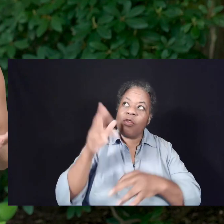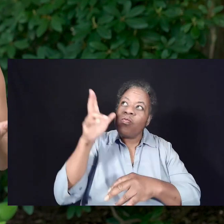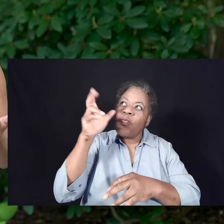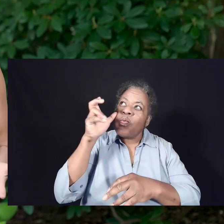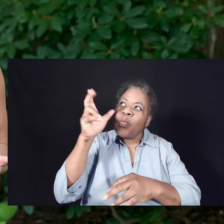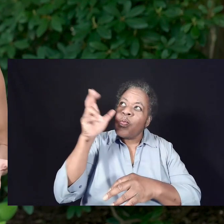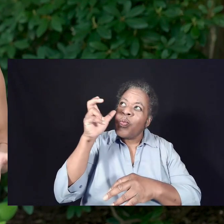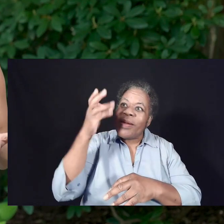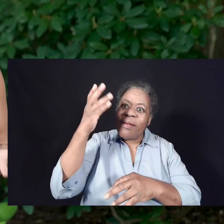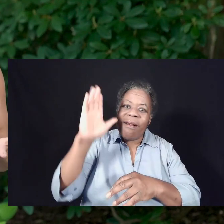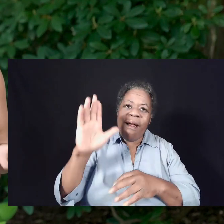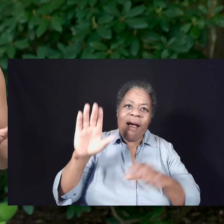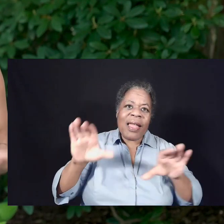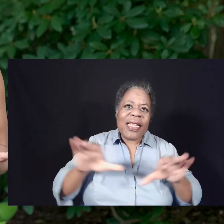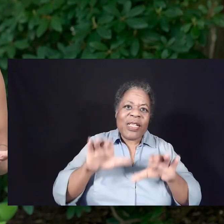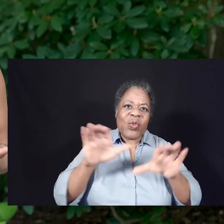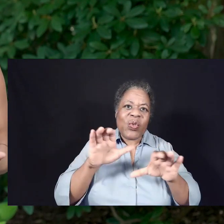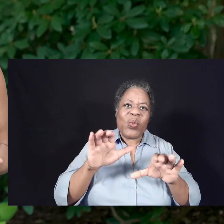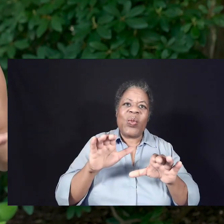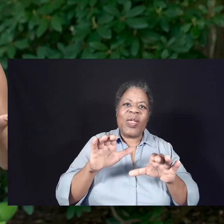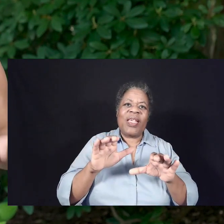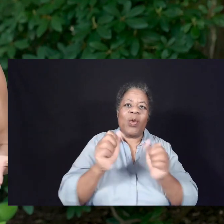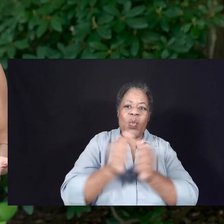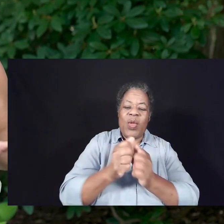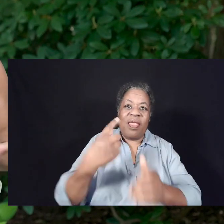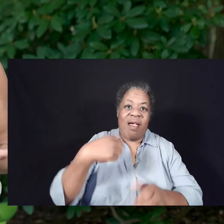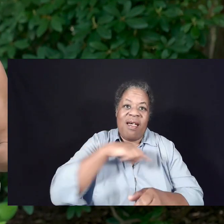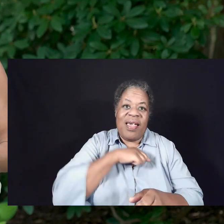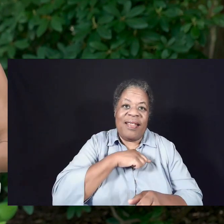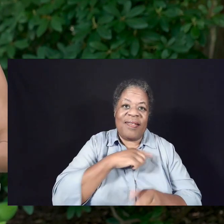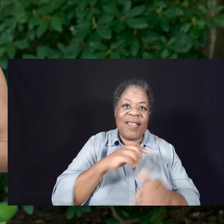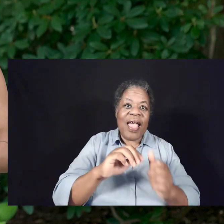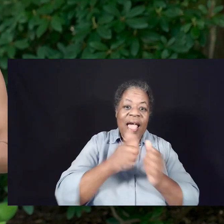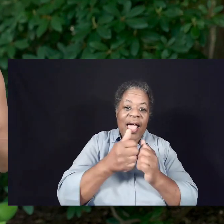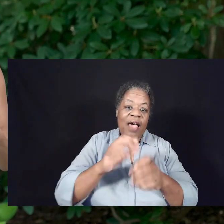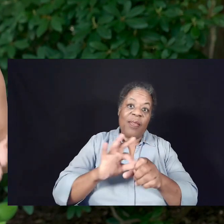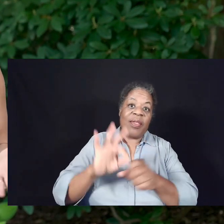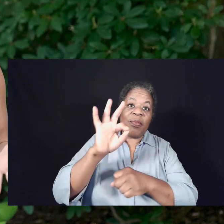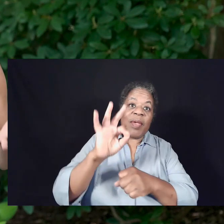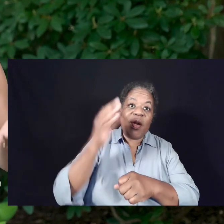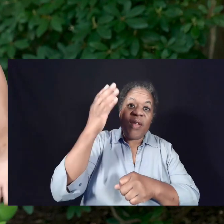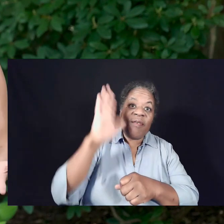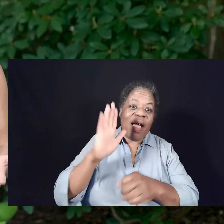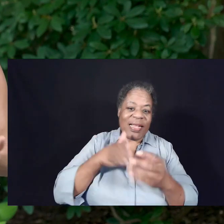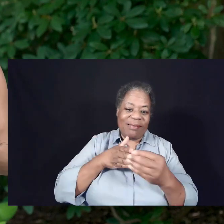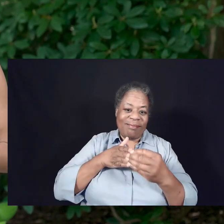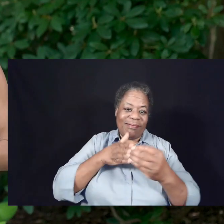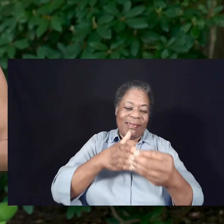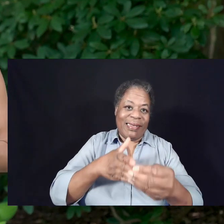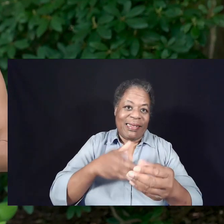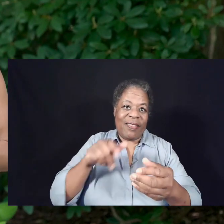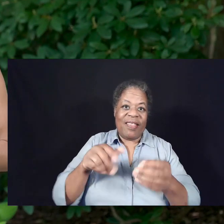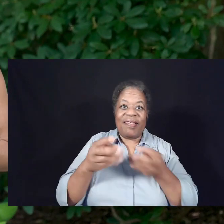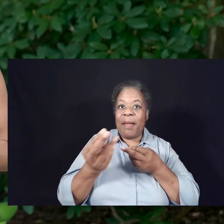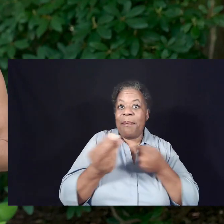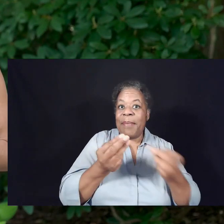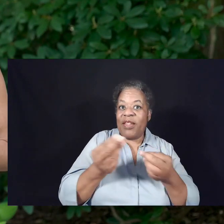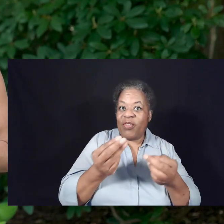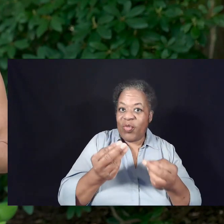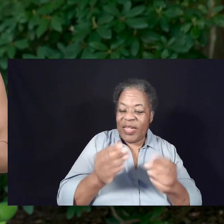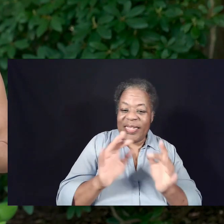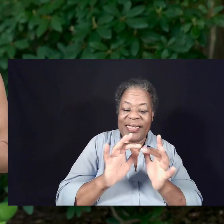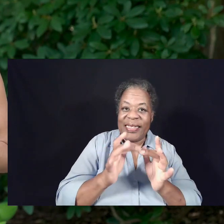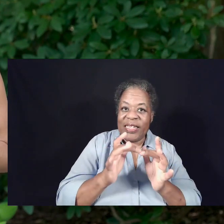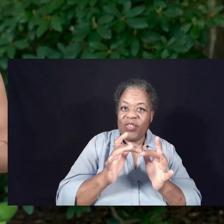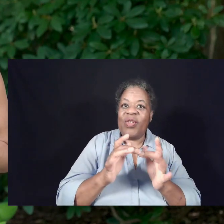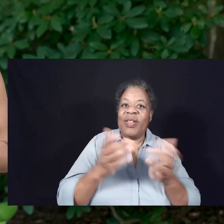what God is doing in our midst and how the Spirit of God may be guiding our ministry in the digital space here